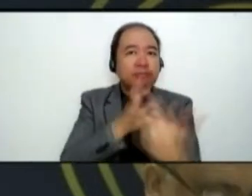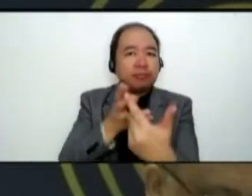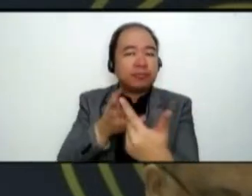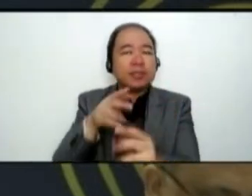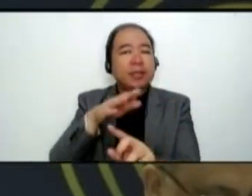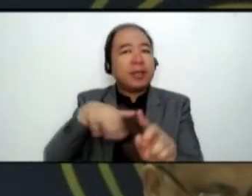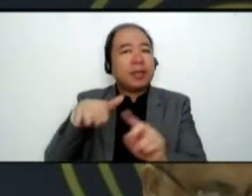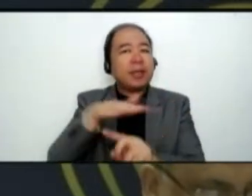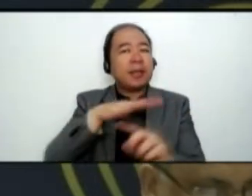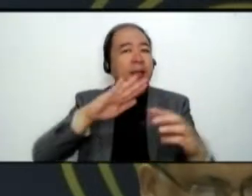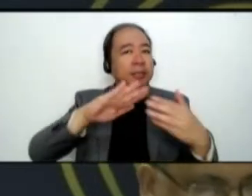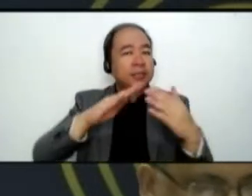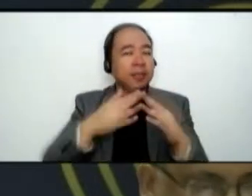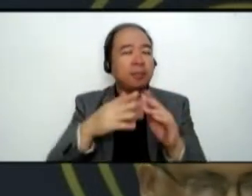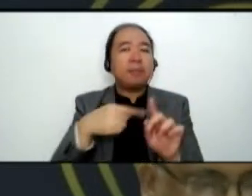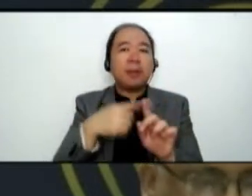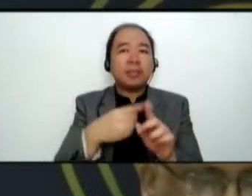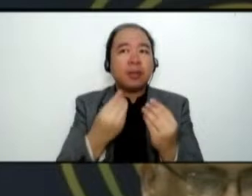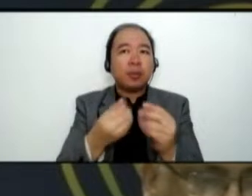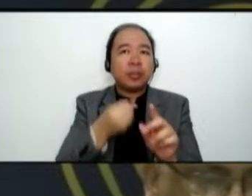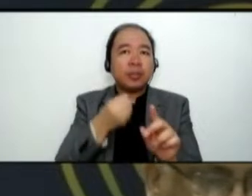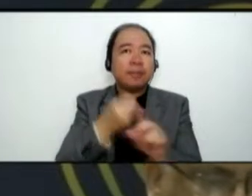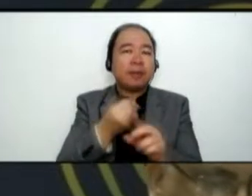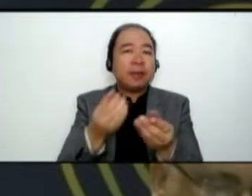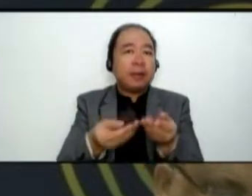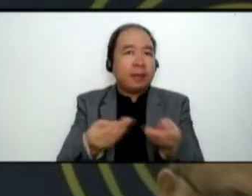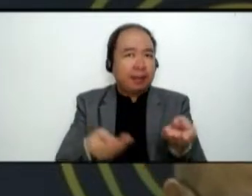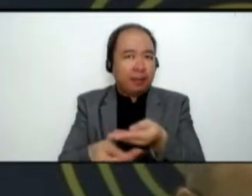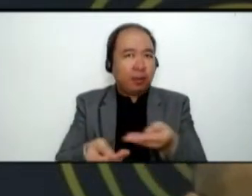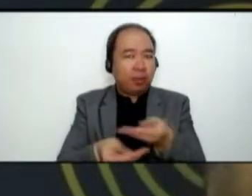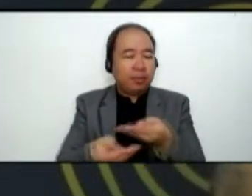impact of it on the economy as a whole. But